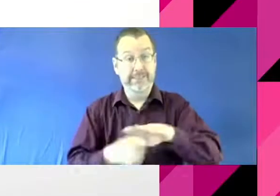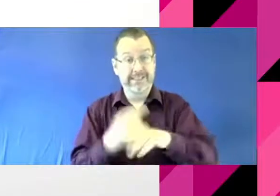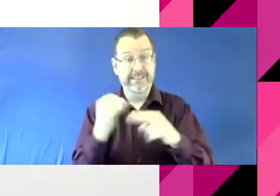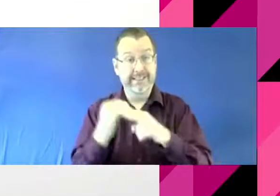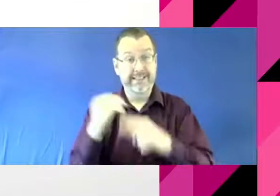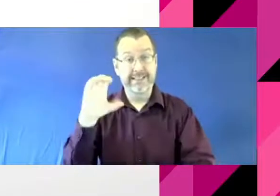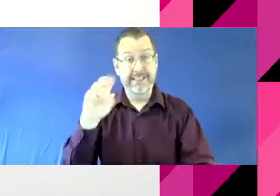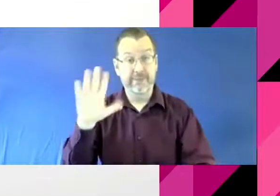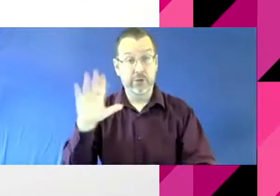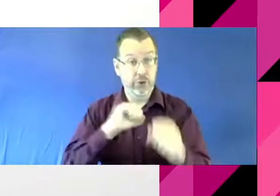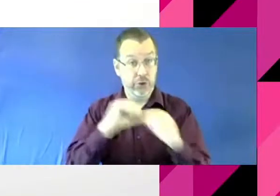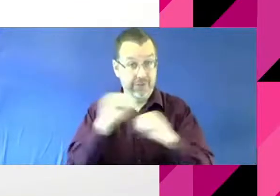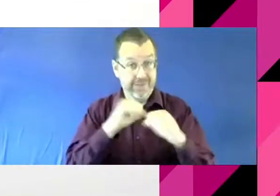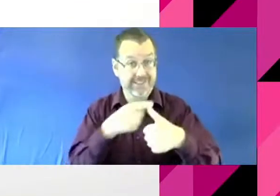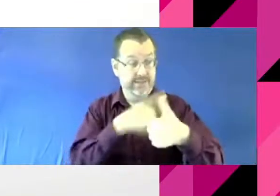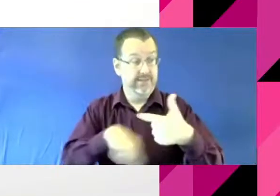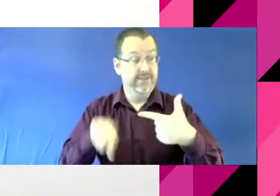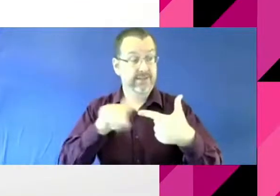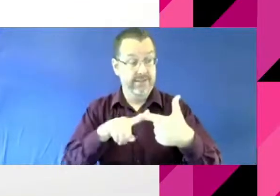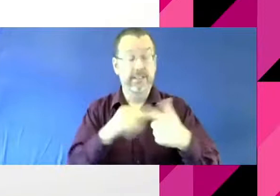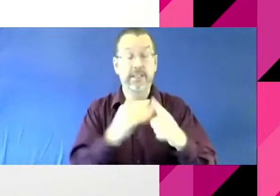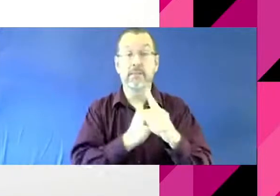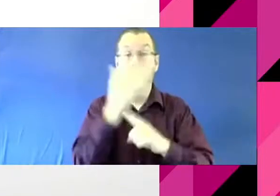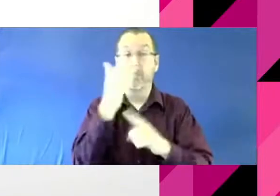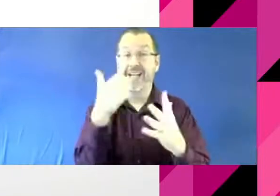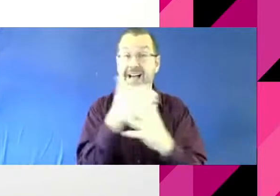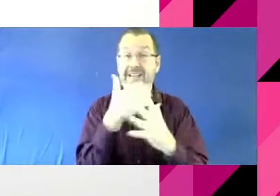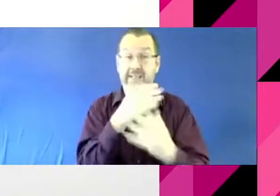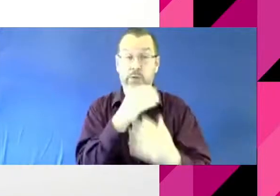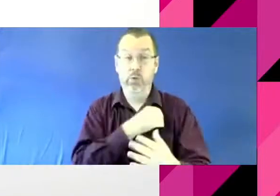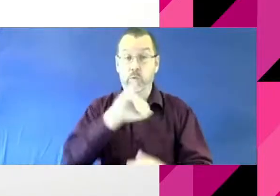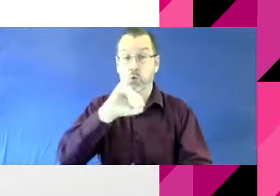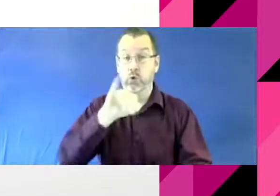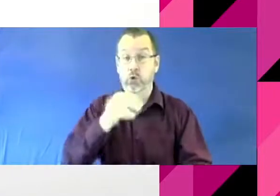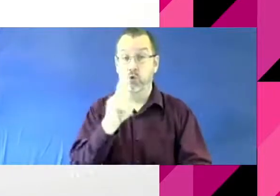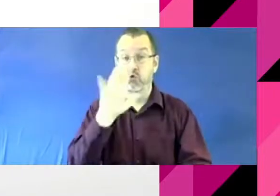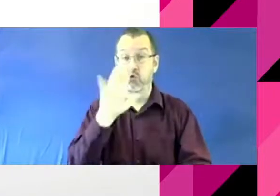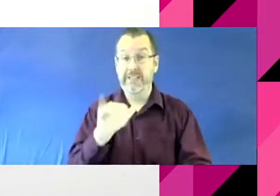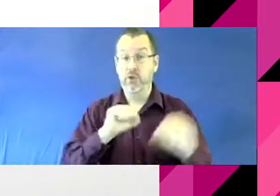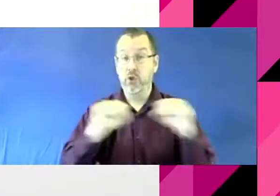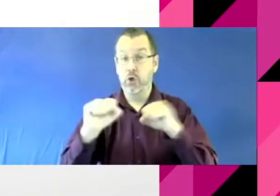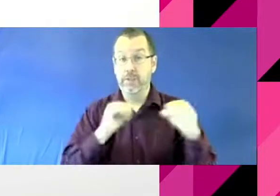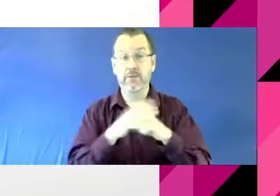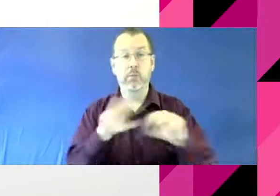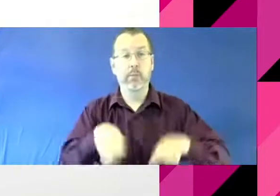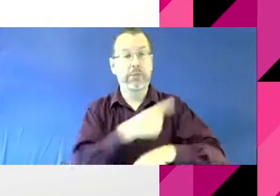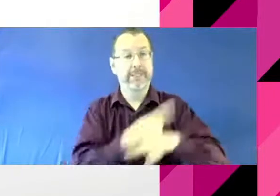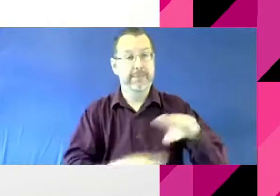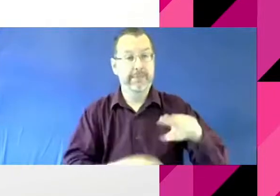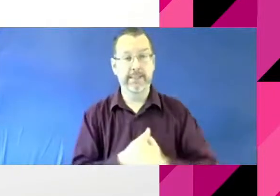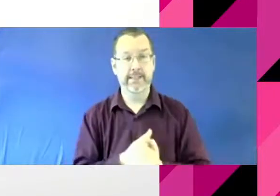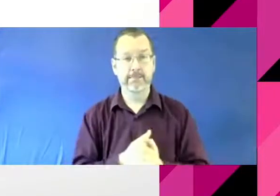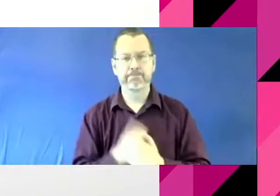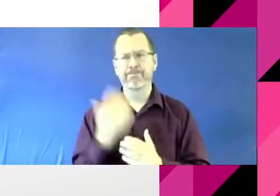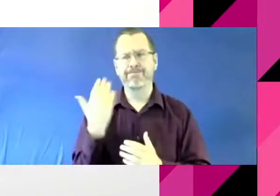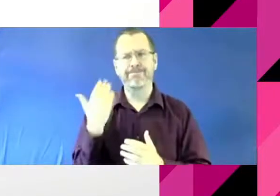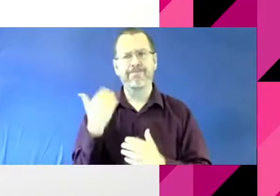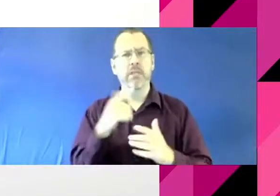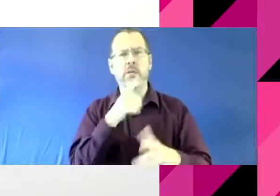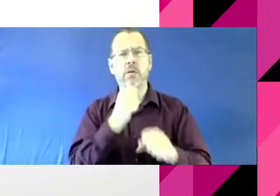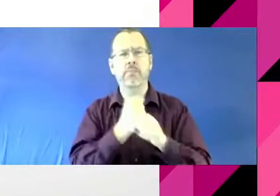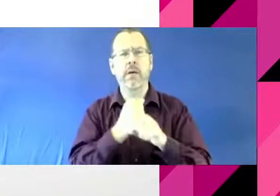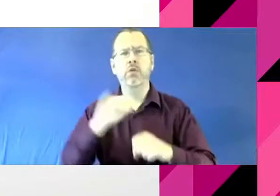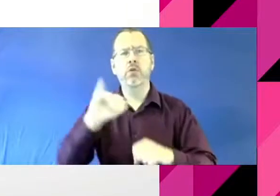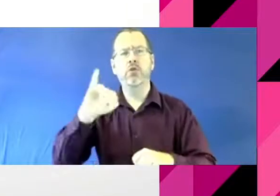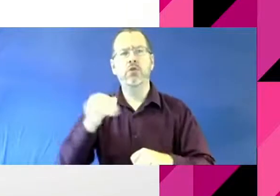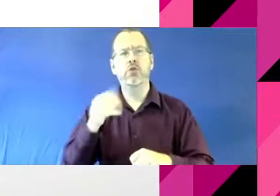and improving access to jury service for persons with a disability. In mentioning jury service, like what Helen did just